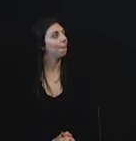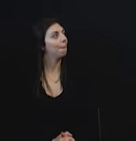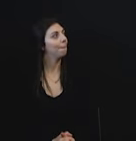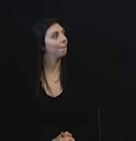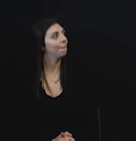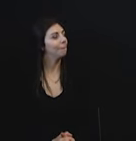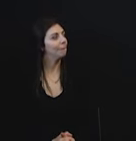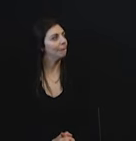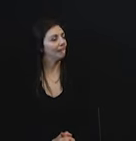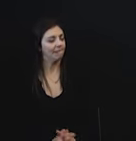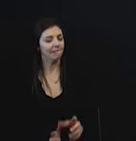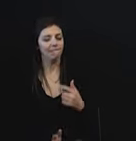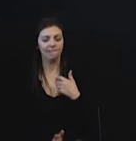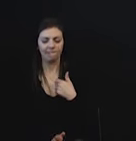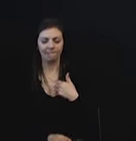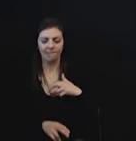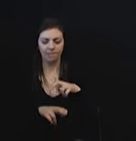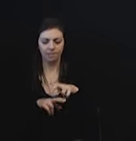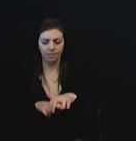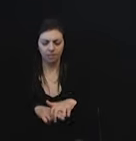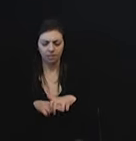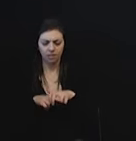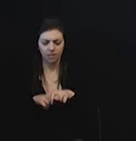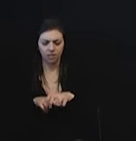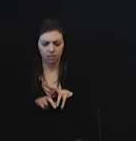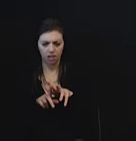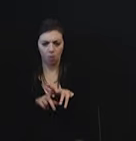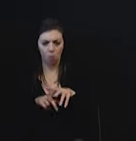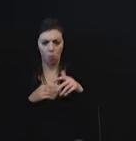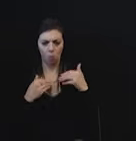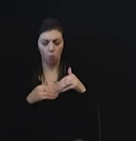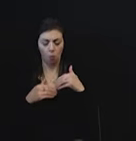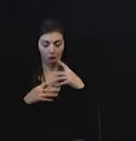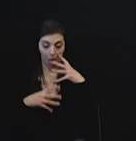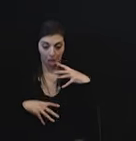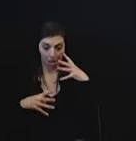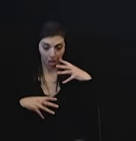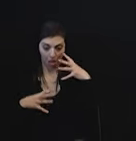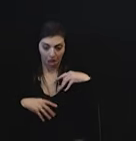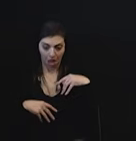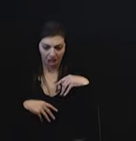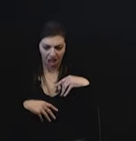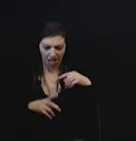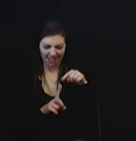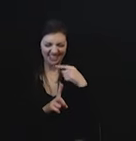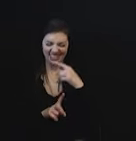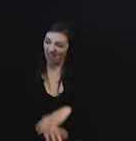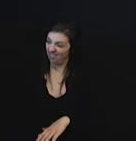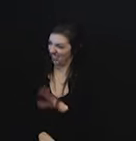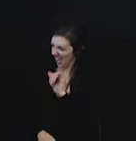And as I sat there beginning to weep, he said, does that do anything for you?